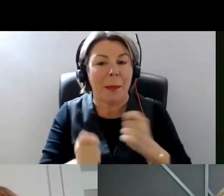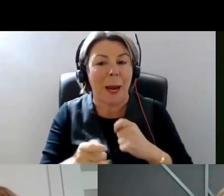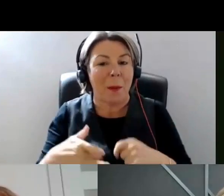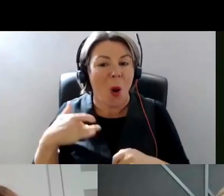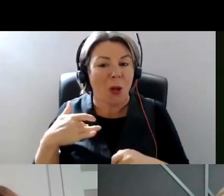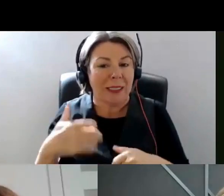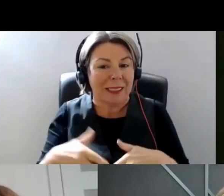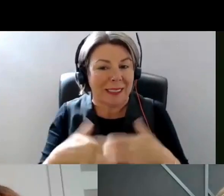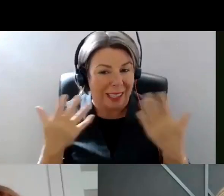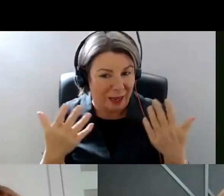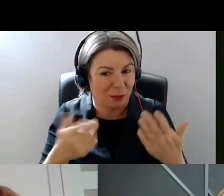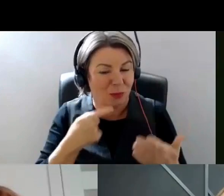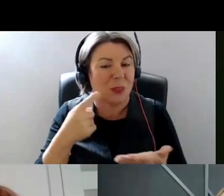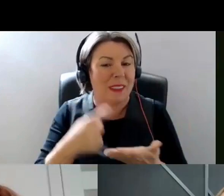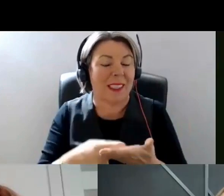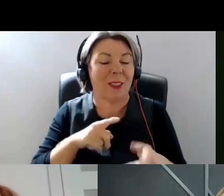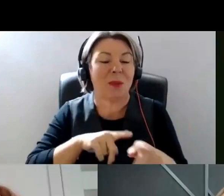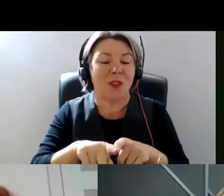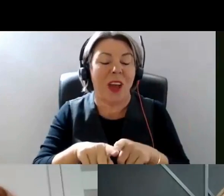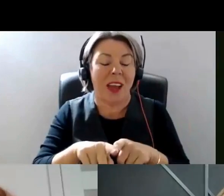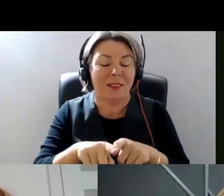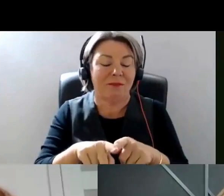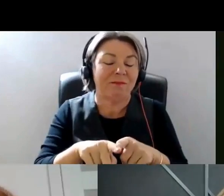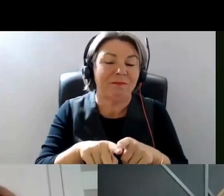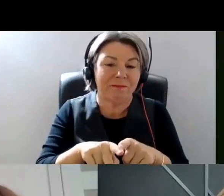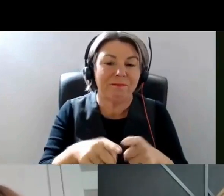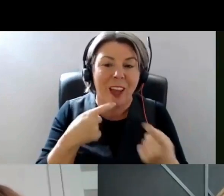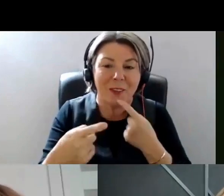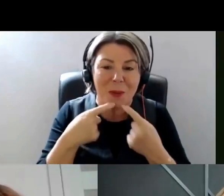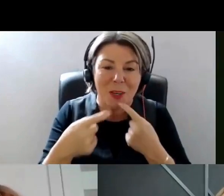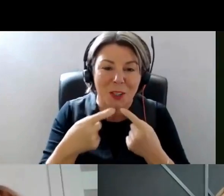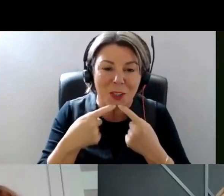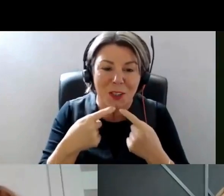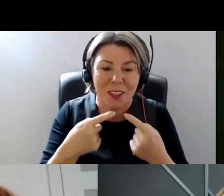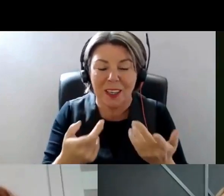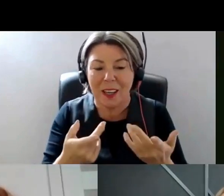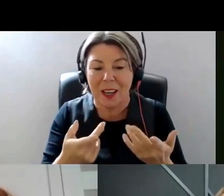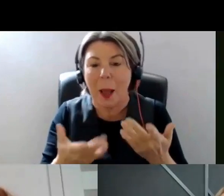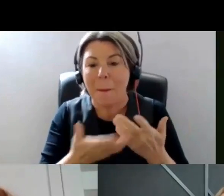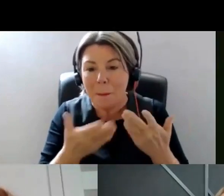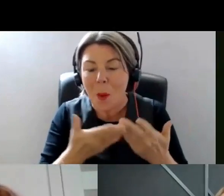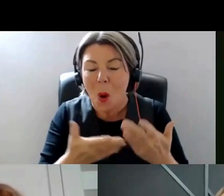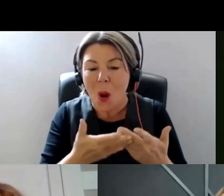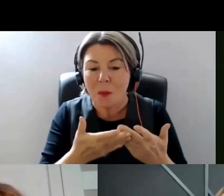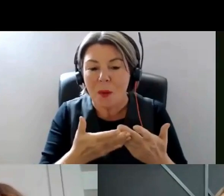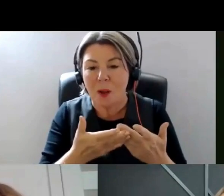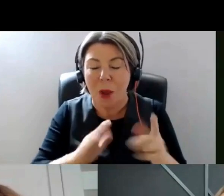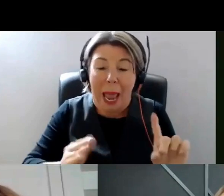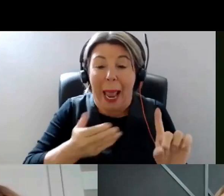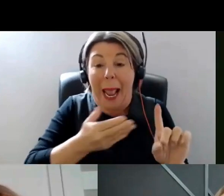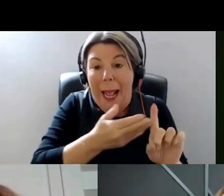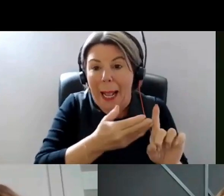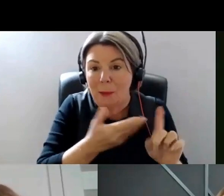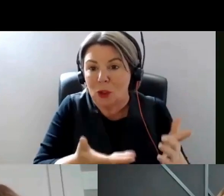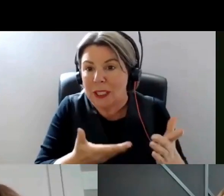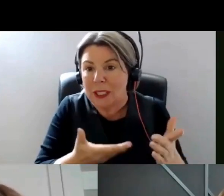so we decided that we would try to put together a session on, I'll say a little bit more about our objectives for today in just